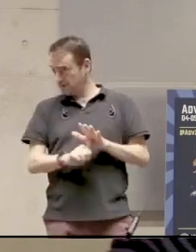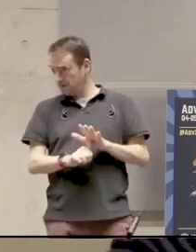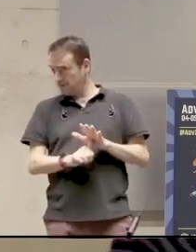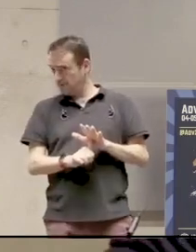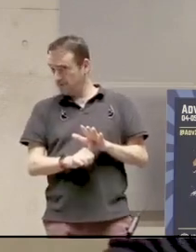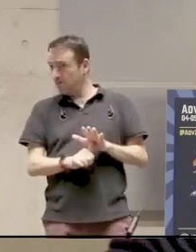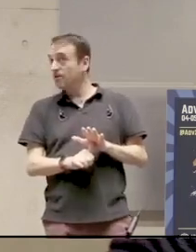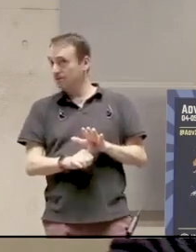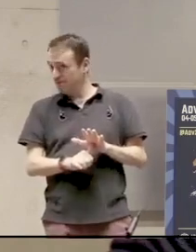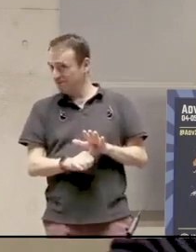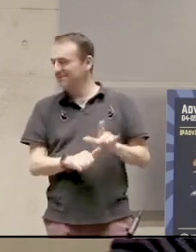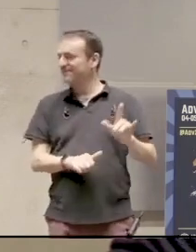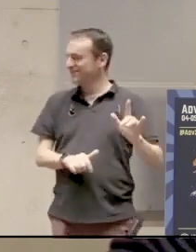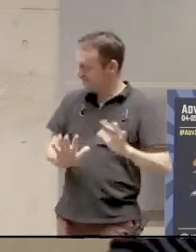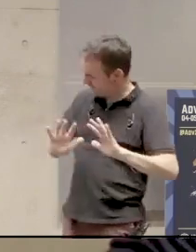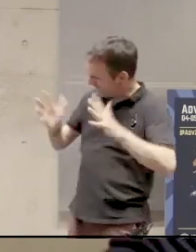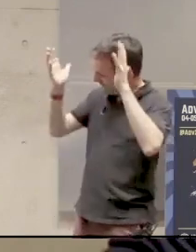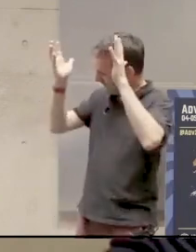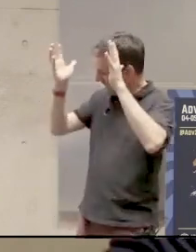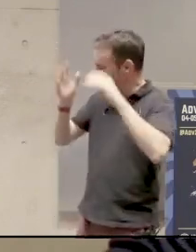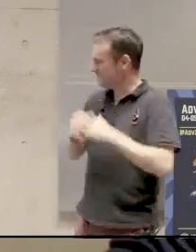sorry.